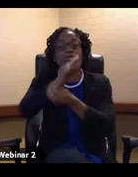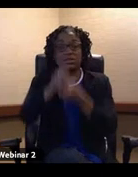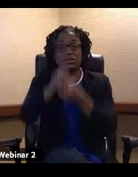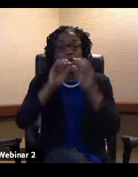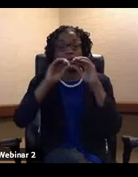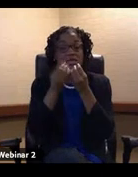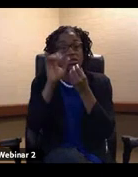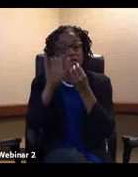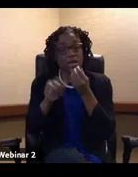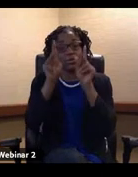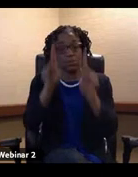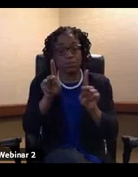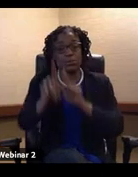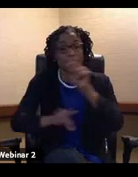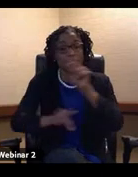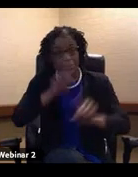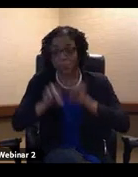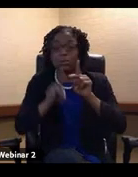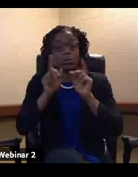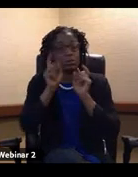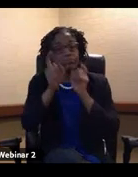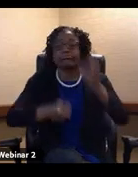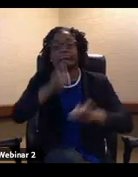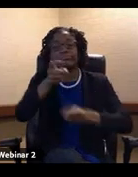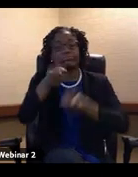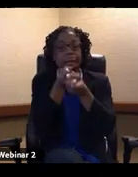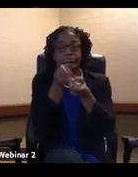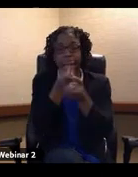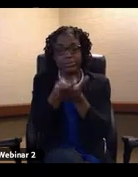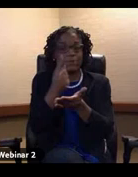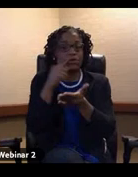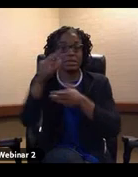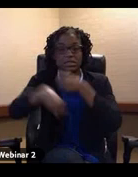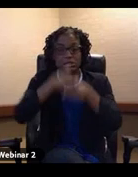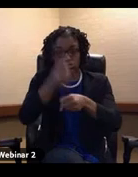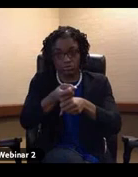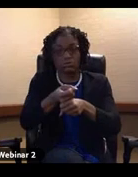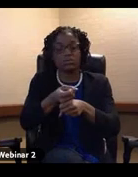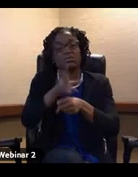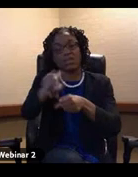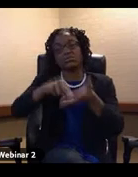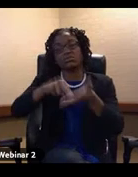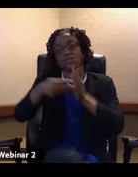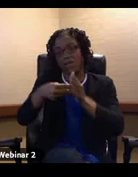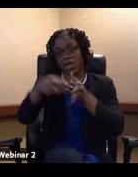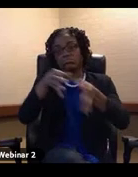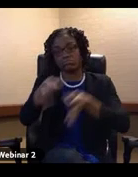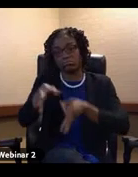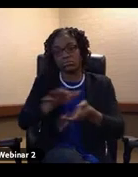population-specific organizations are the ones we're funding this year or every year as defined in the solicitation.